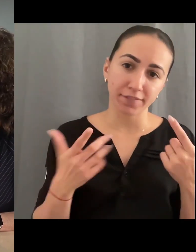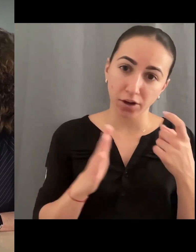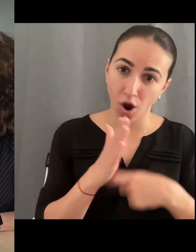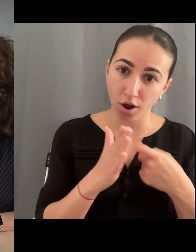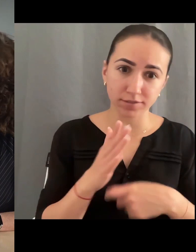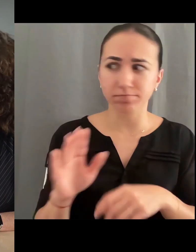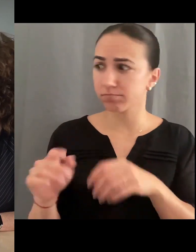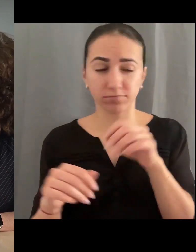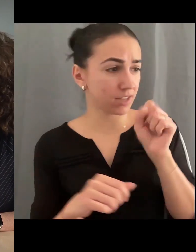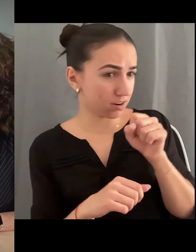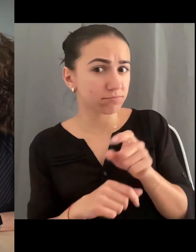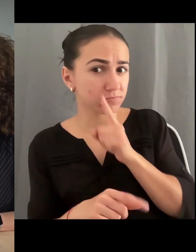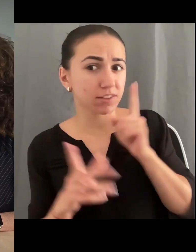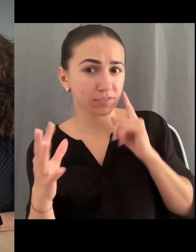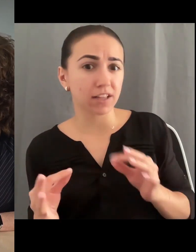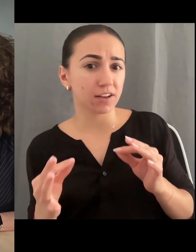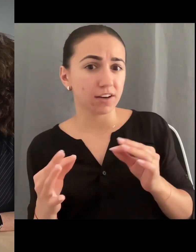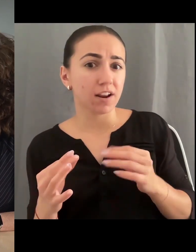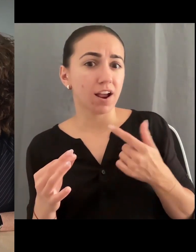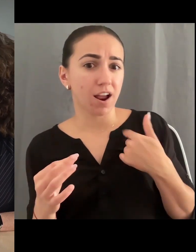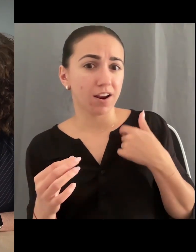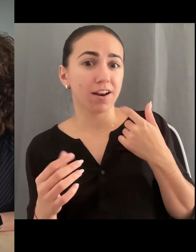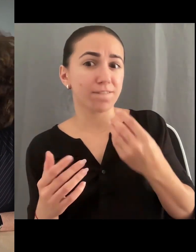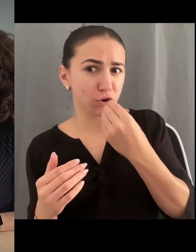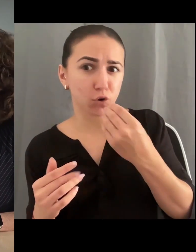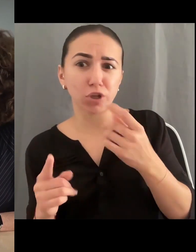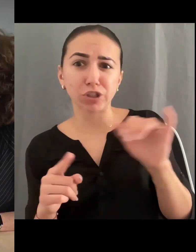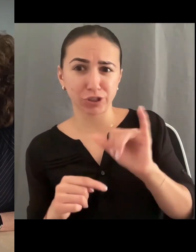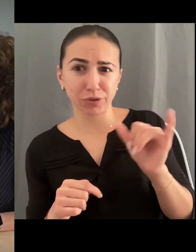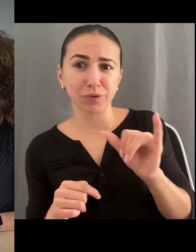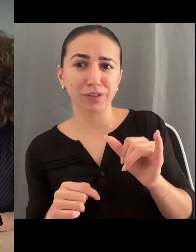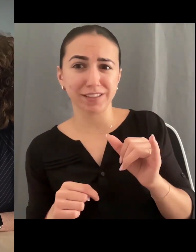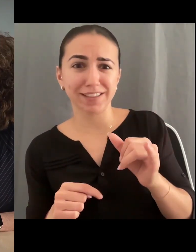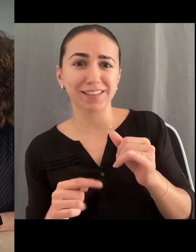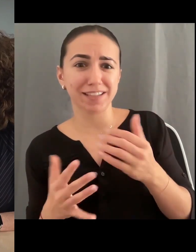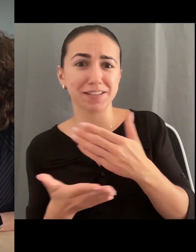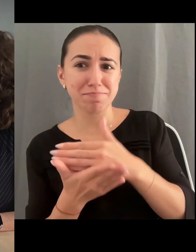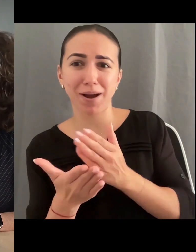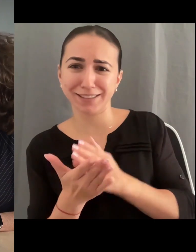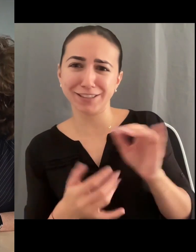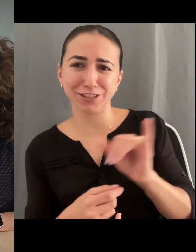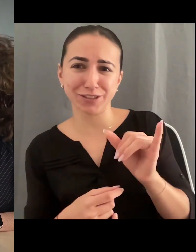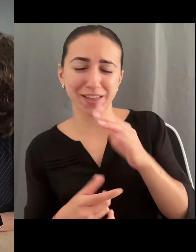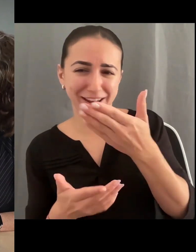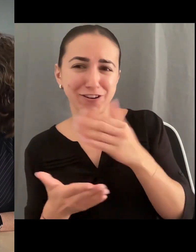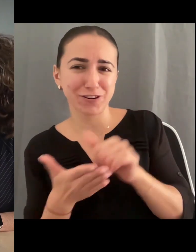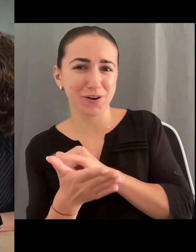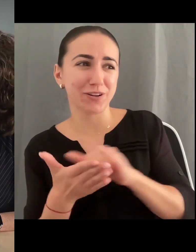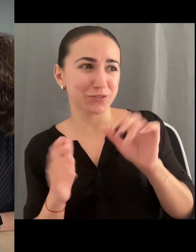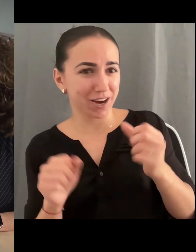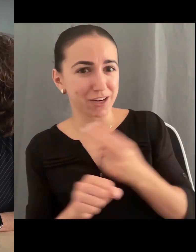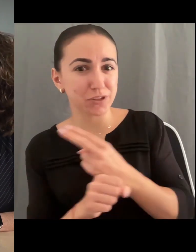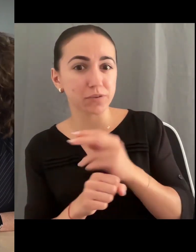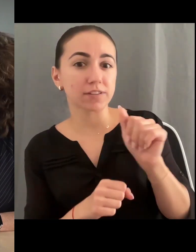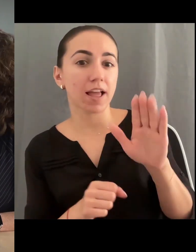Yeah. I was fortunate to go recently, and food. I think food's a good third of people's budgets there in New York. So being able to use an